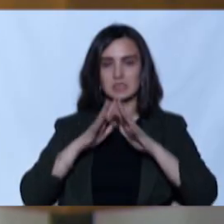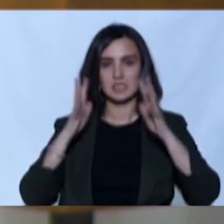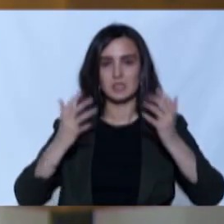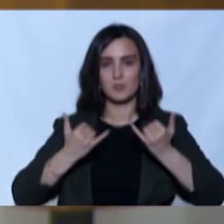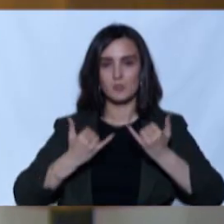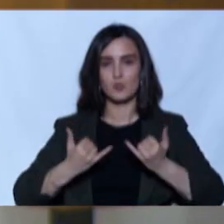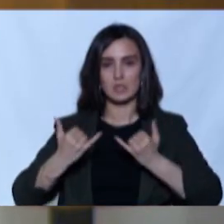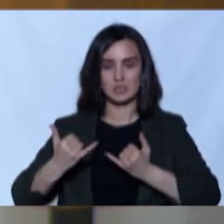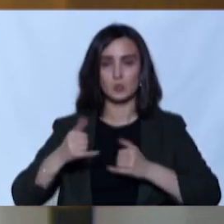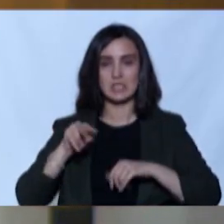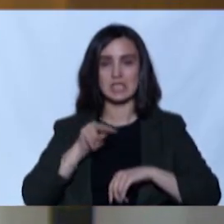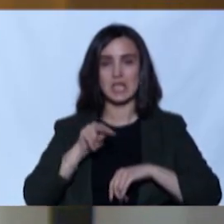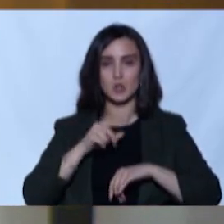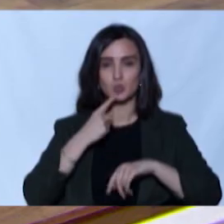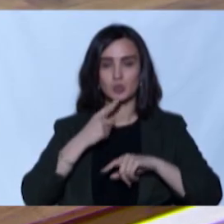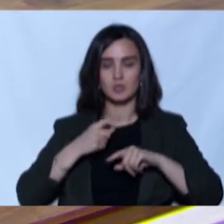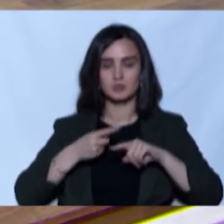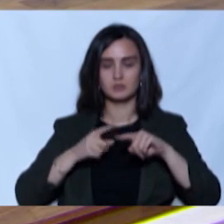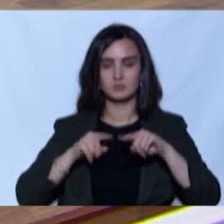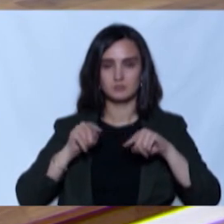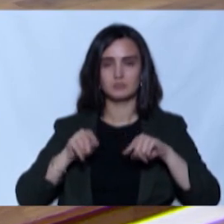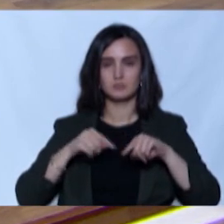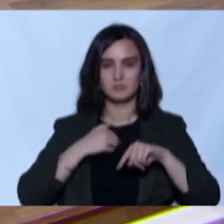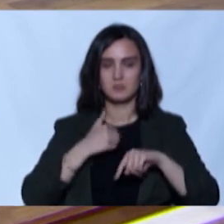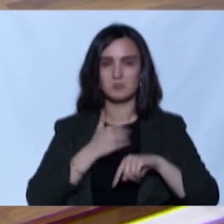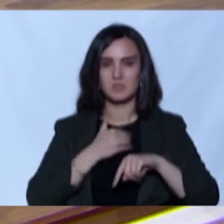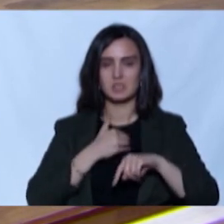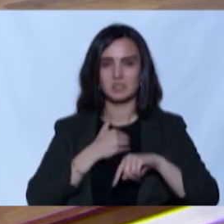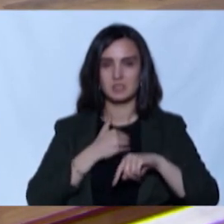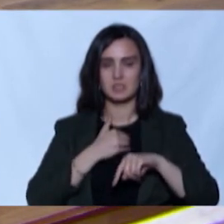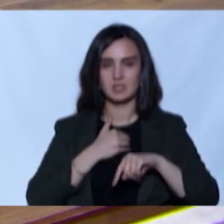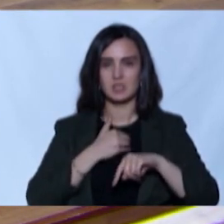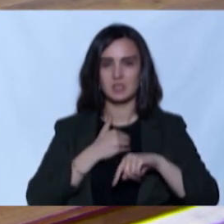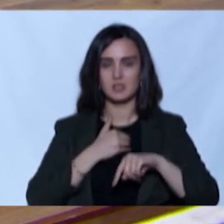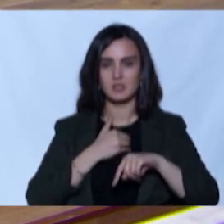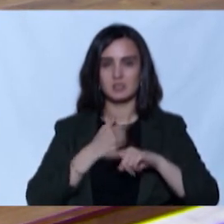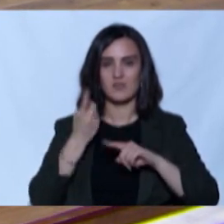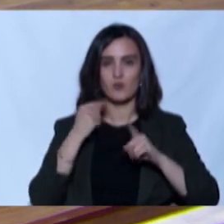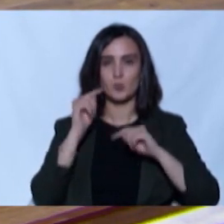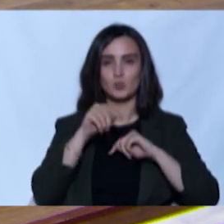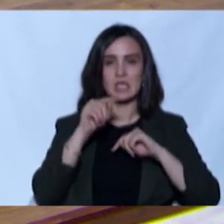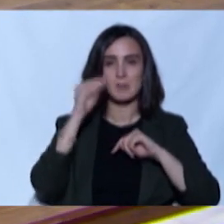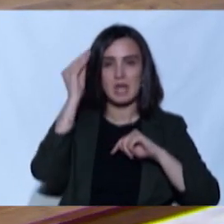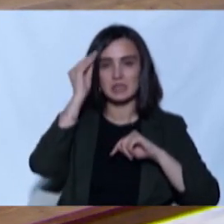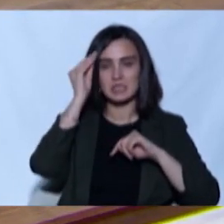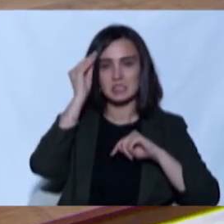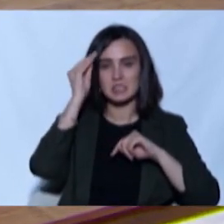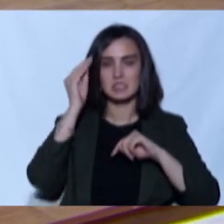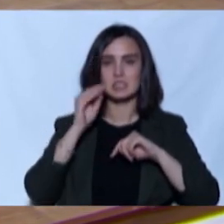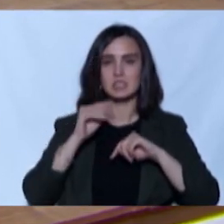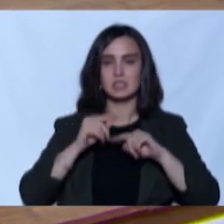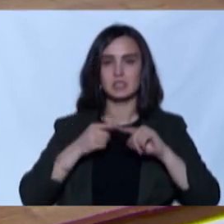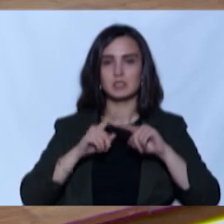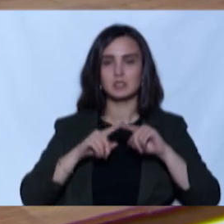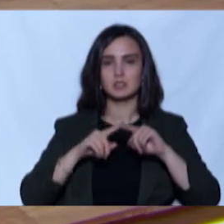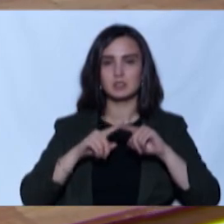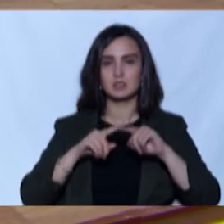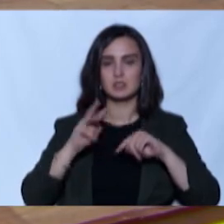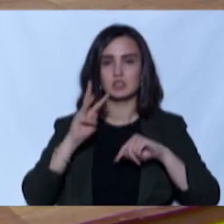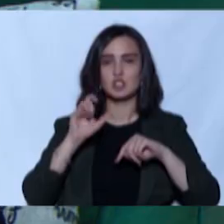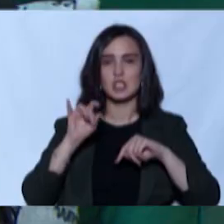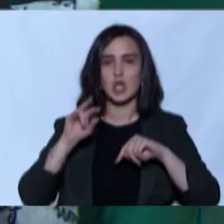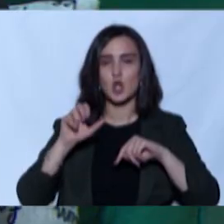day literature. And I want to come back to this idea of this battle between Arthur Conan Doyle and